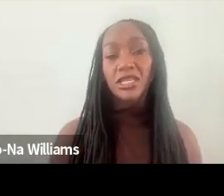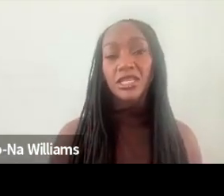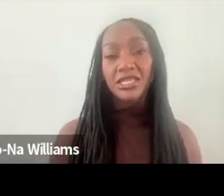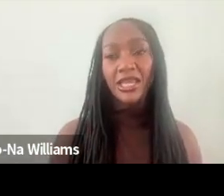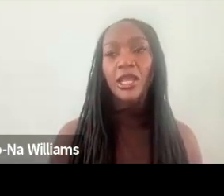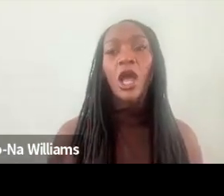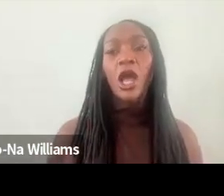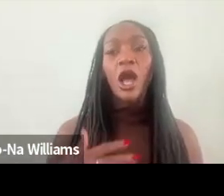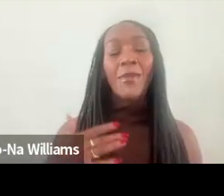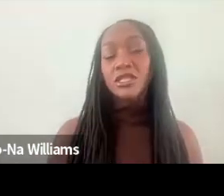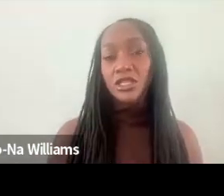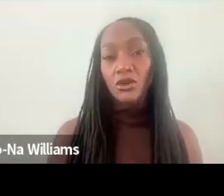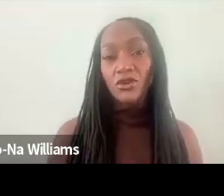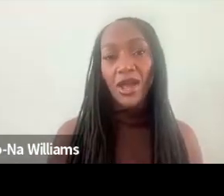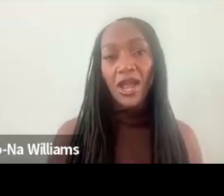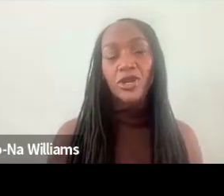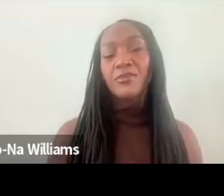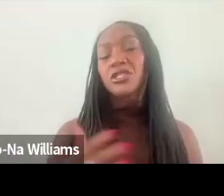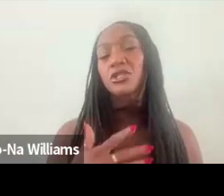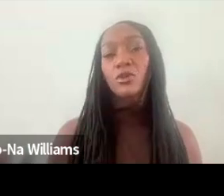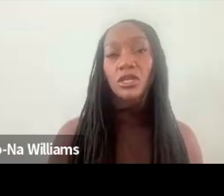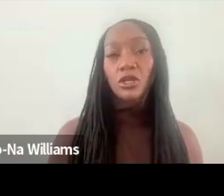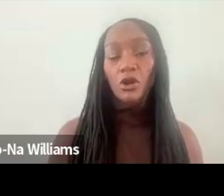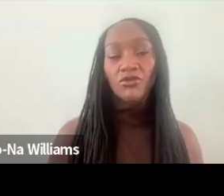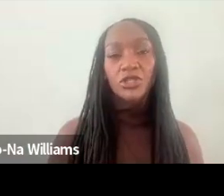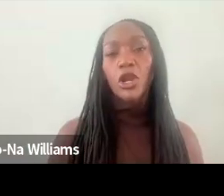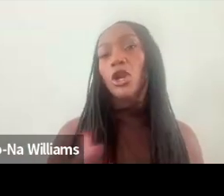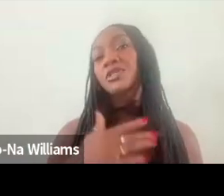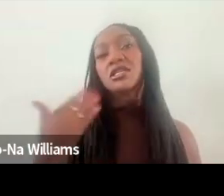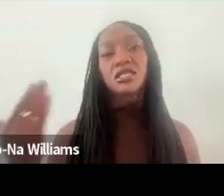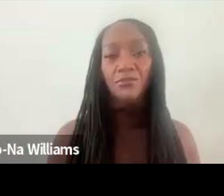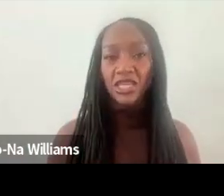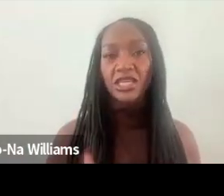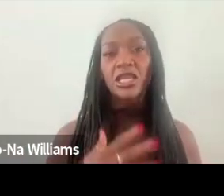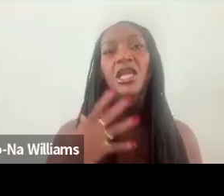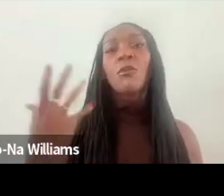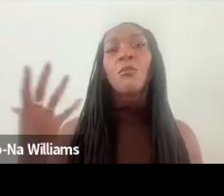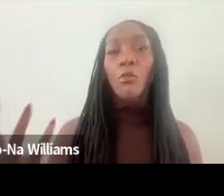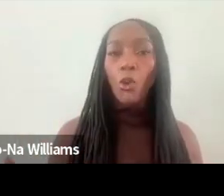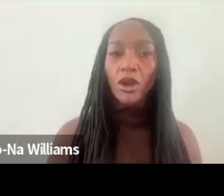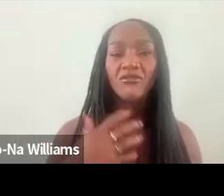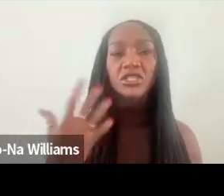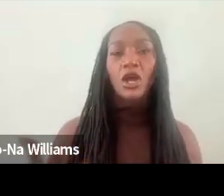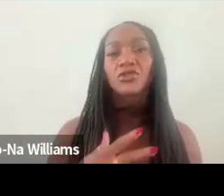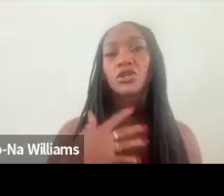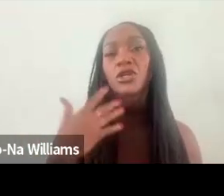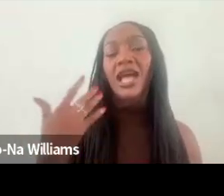great job. I'm really excited. I'm going to send over my agreement so that we can go over the terms, something